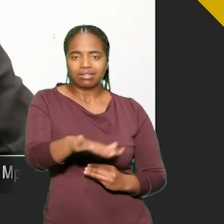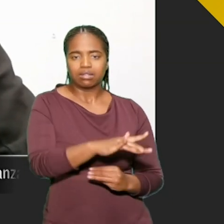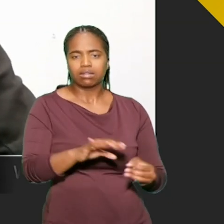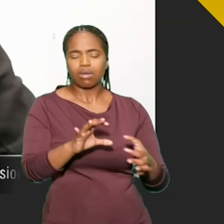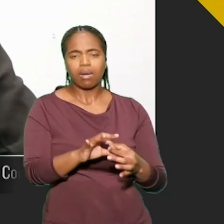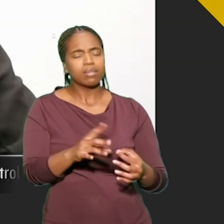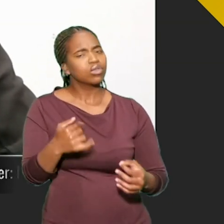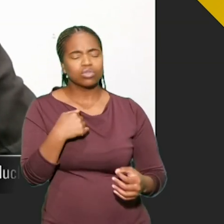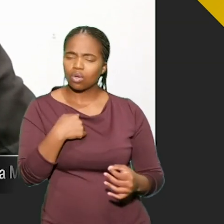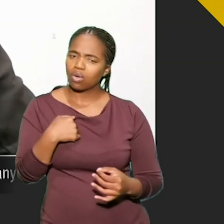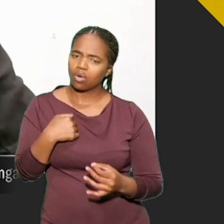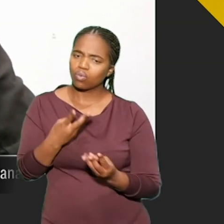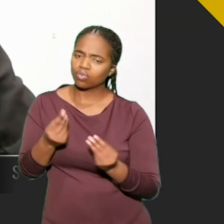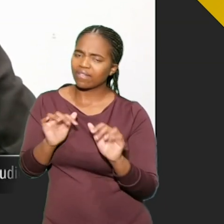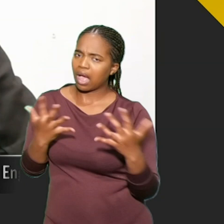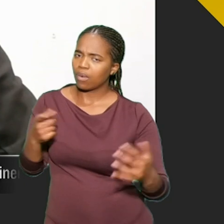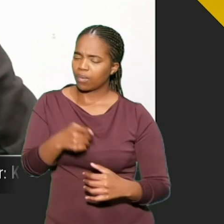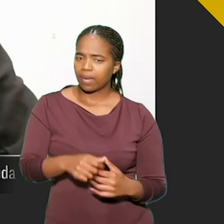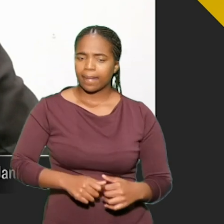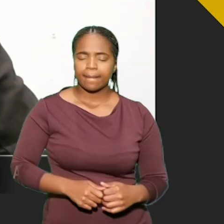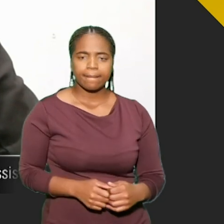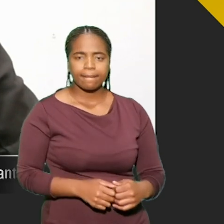So what did you guys come up with, Petani?